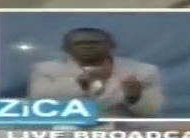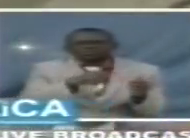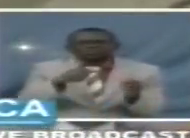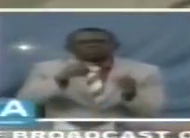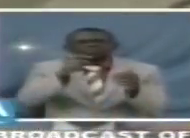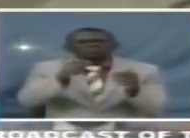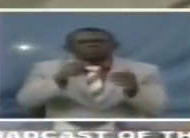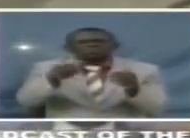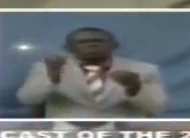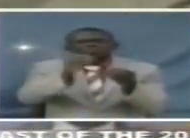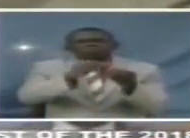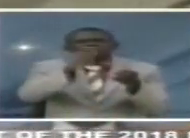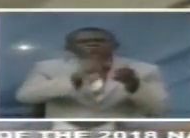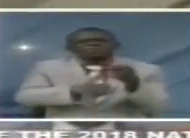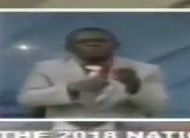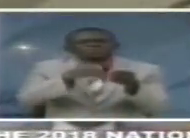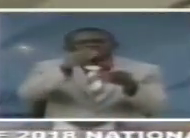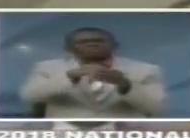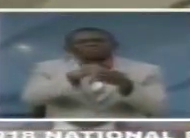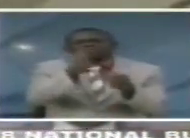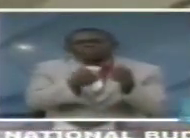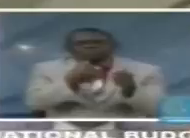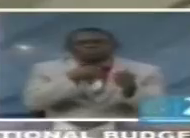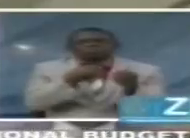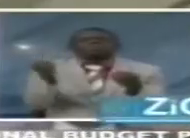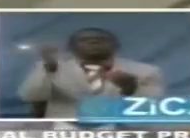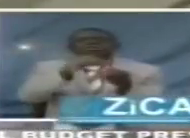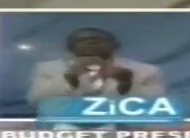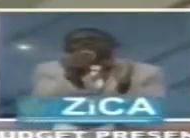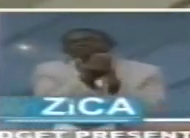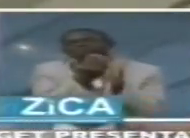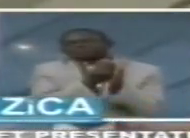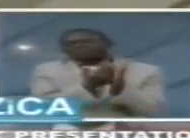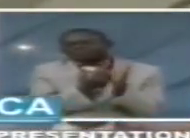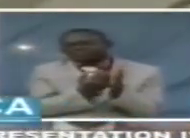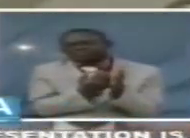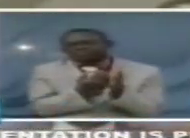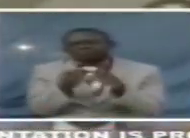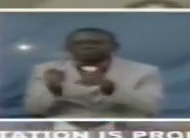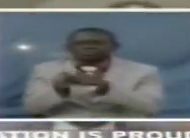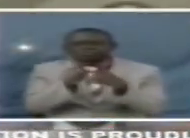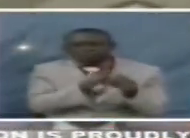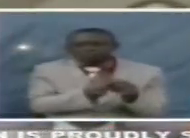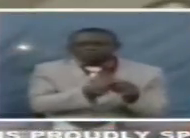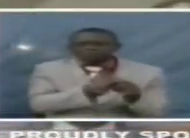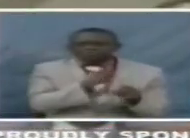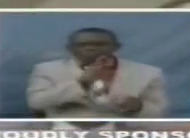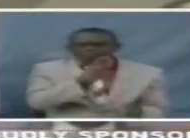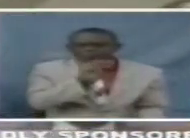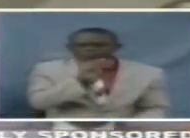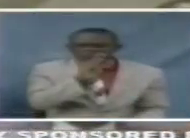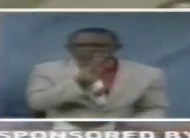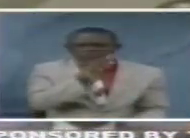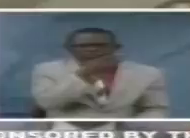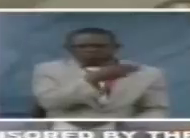extend the number of items on which the surtax applies and also to remove raw